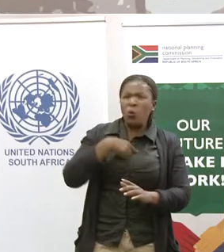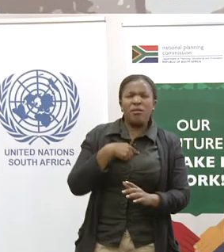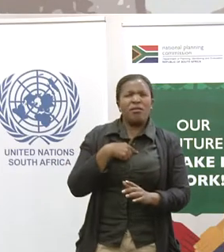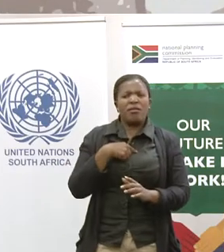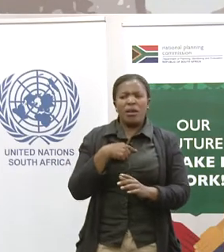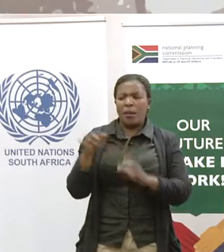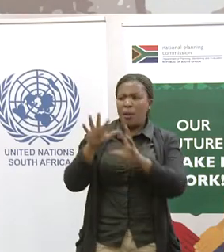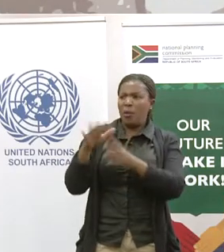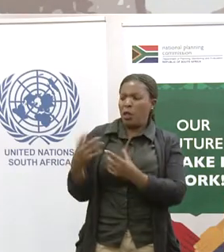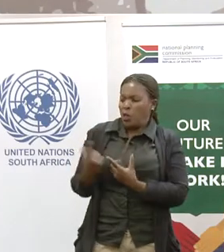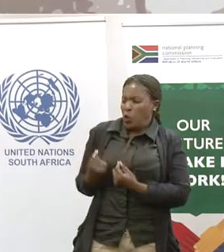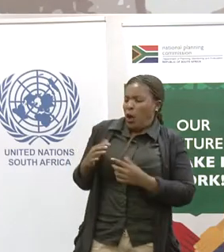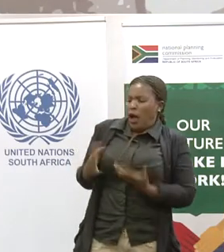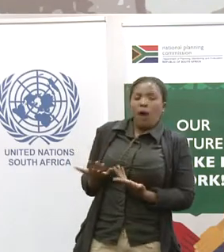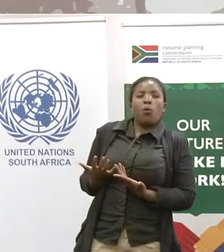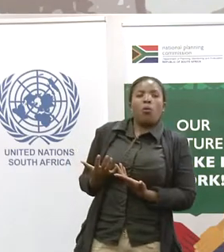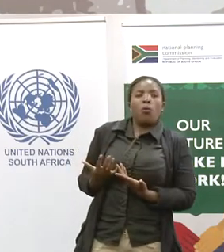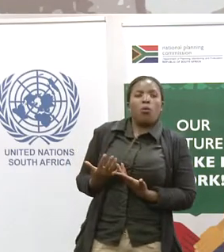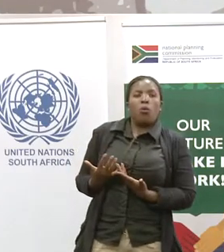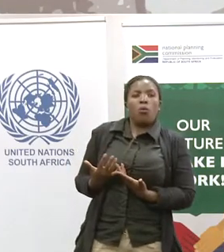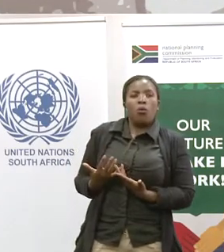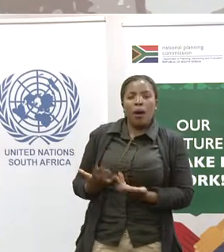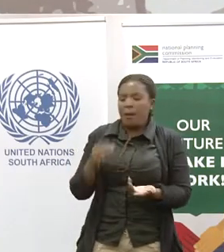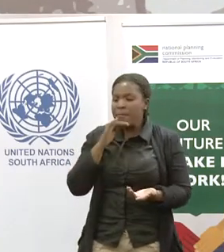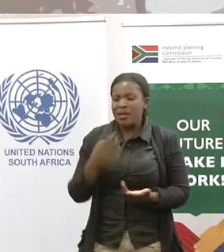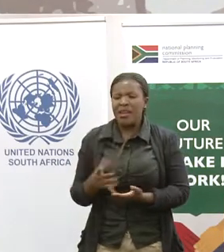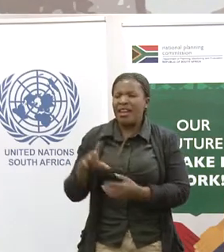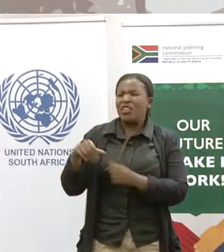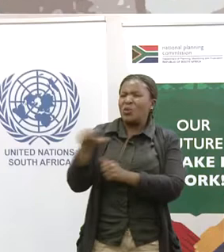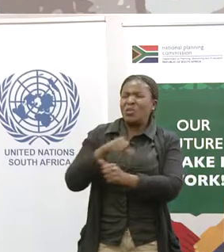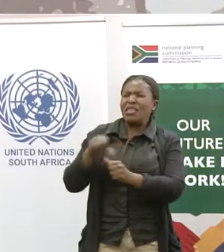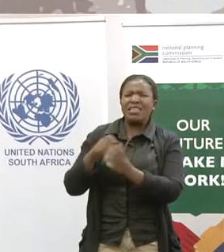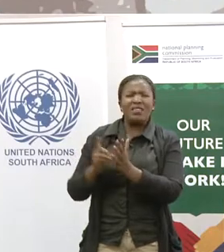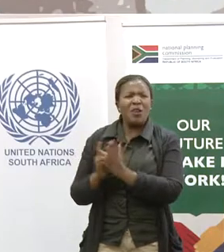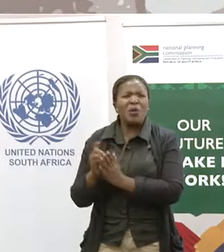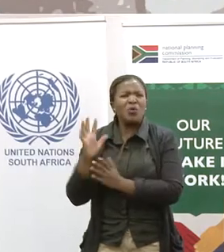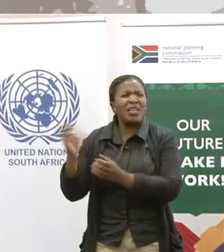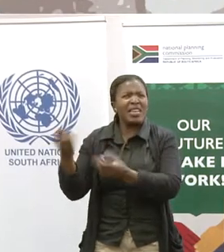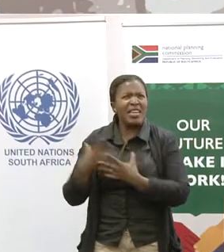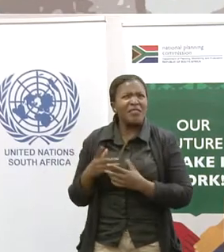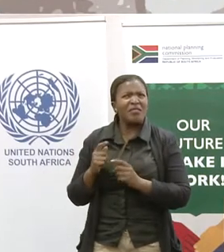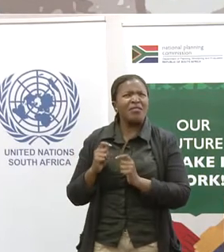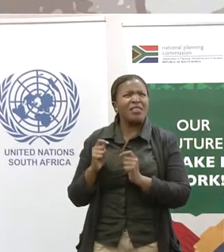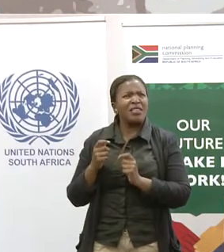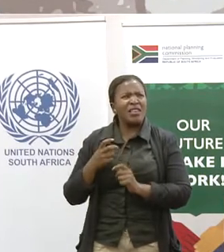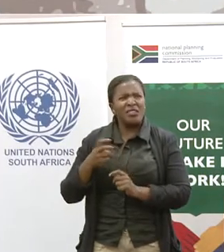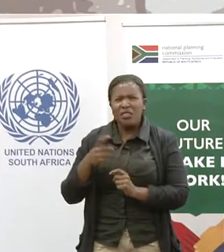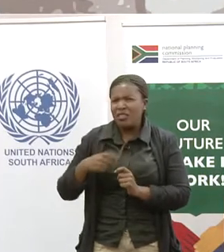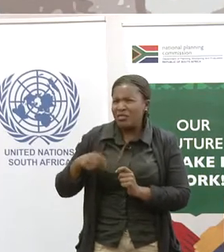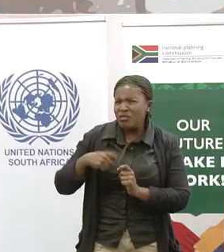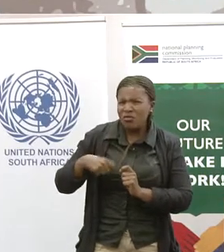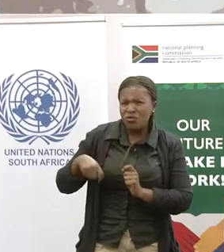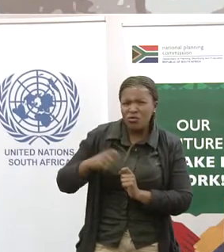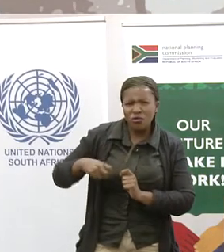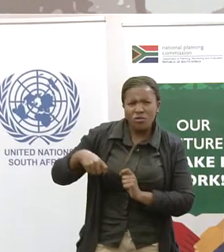Is social development now going to be the one providing transport for us? Is social development now going to be worrying about